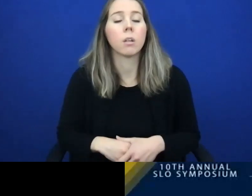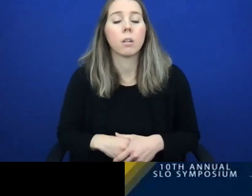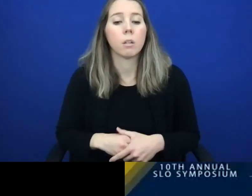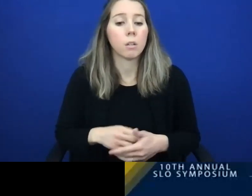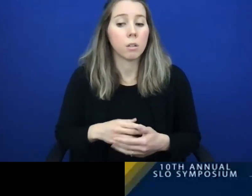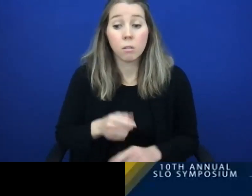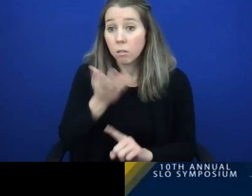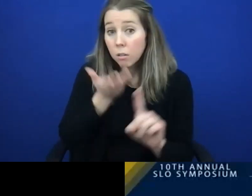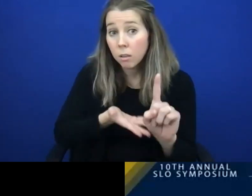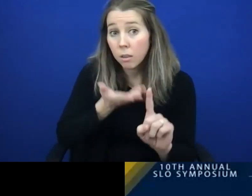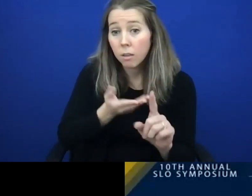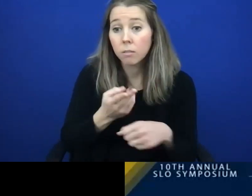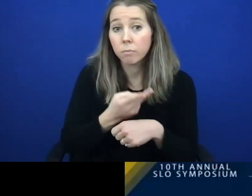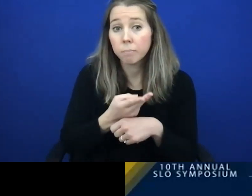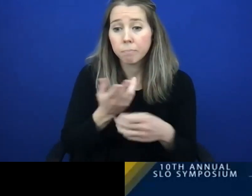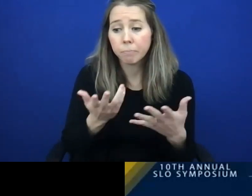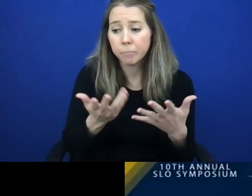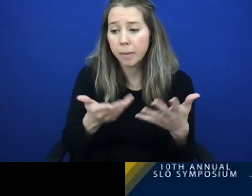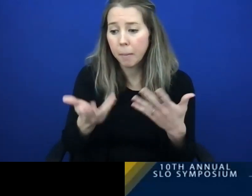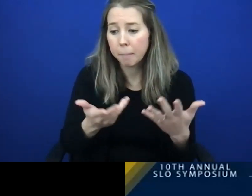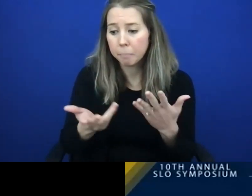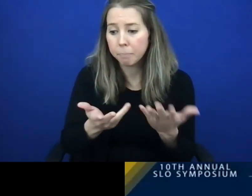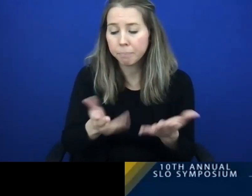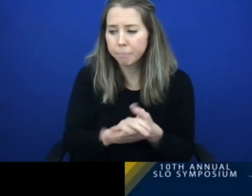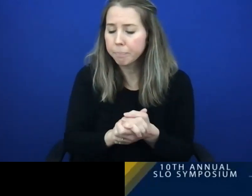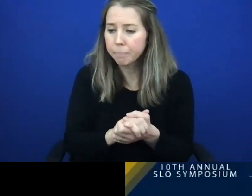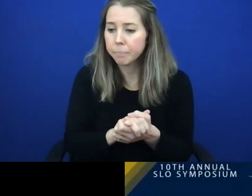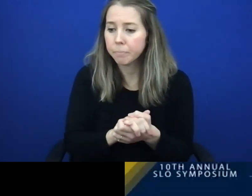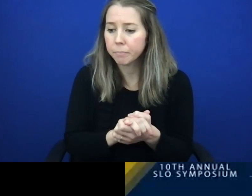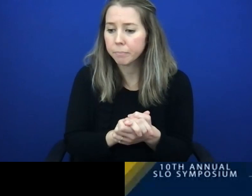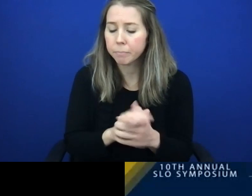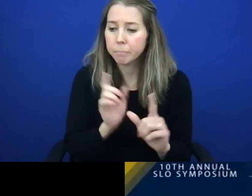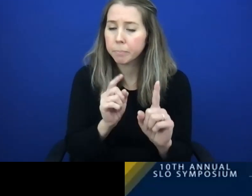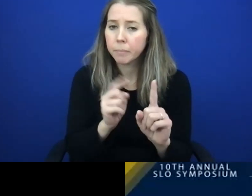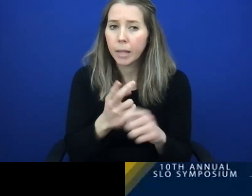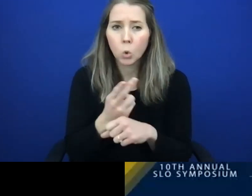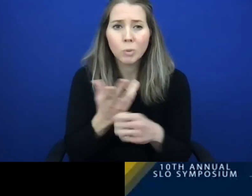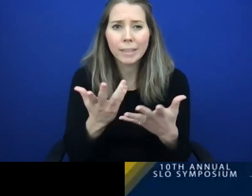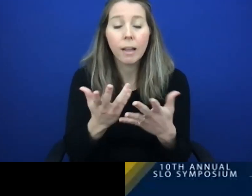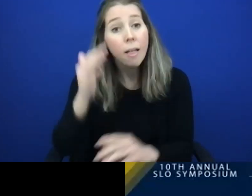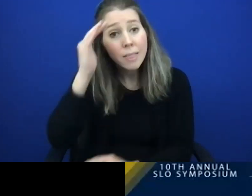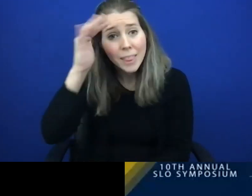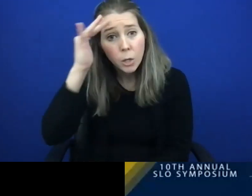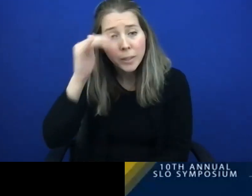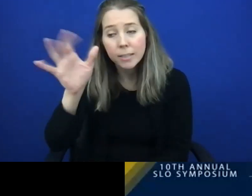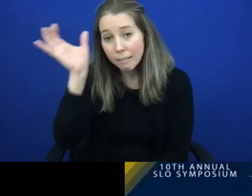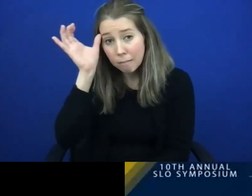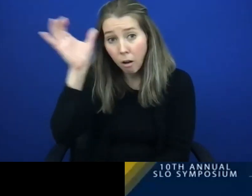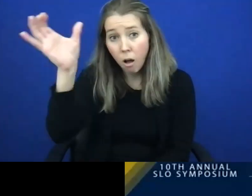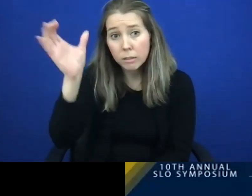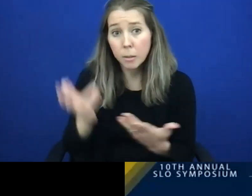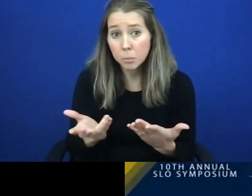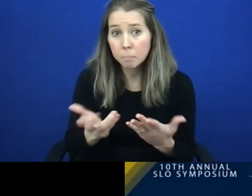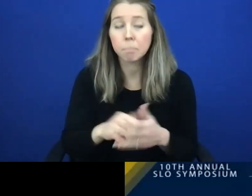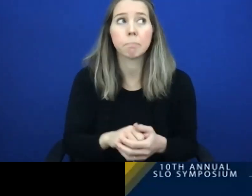they using theories and concepts? And